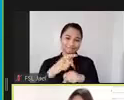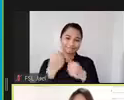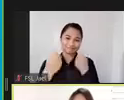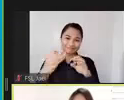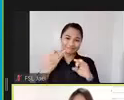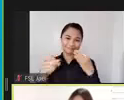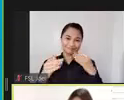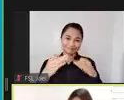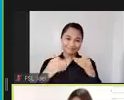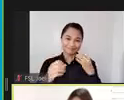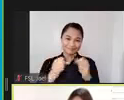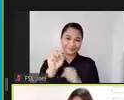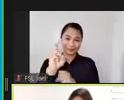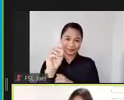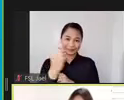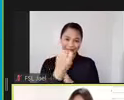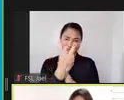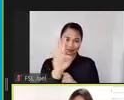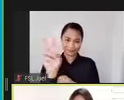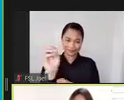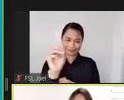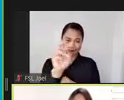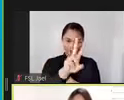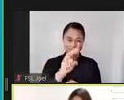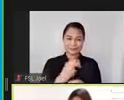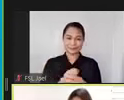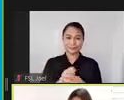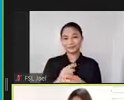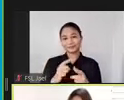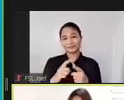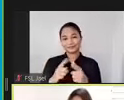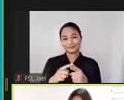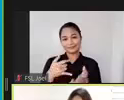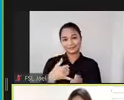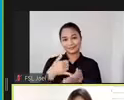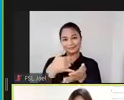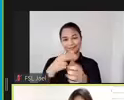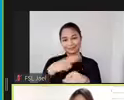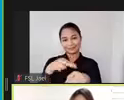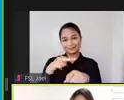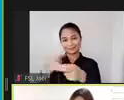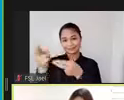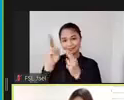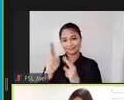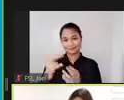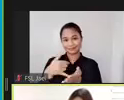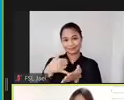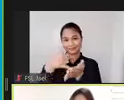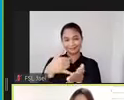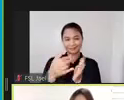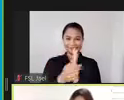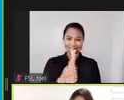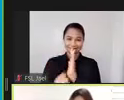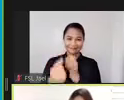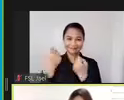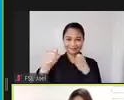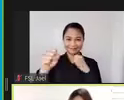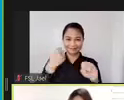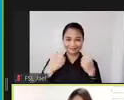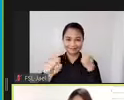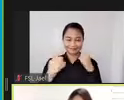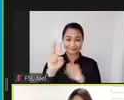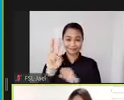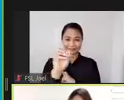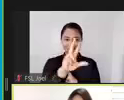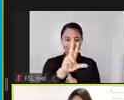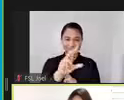Excellence in Sports 2003, Ateneo de Manila University Alumni Association Hall of Fame Citation for Excellence